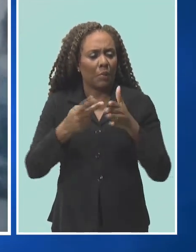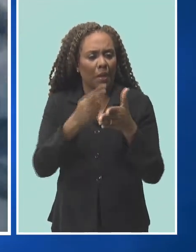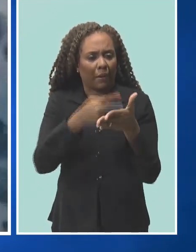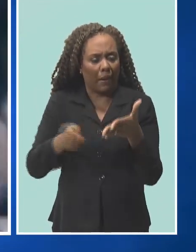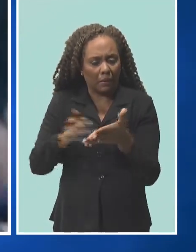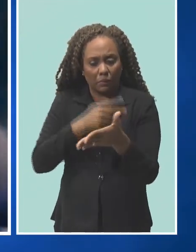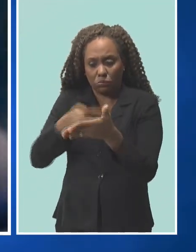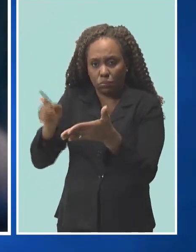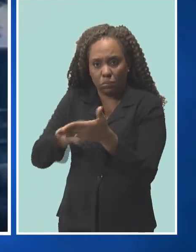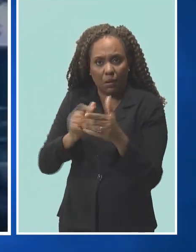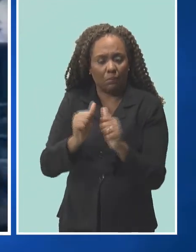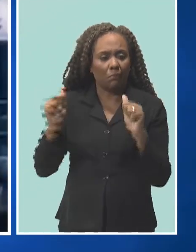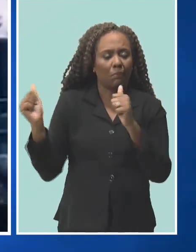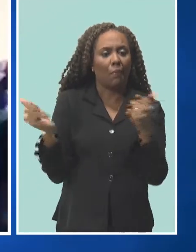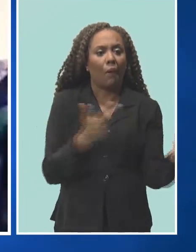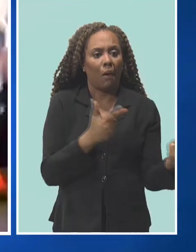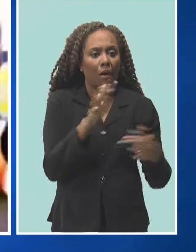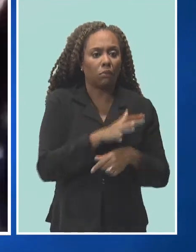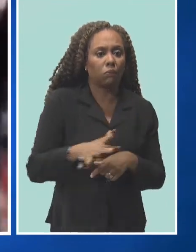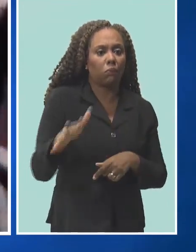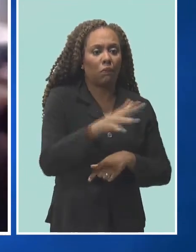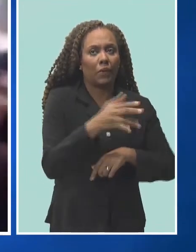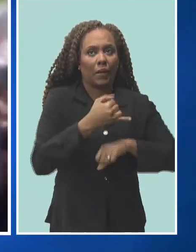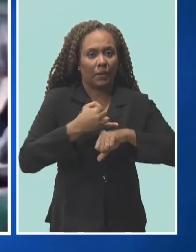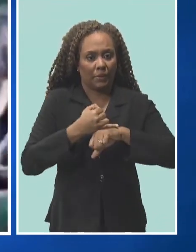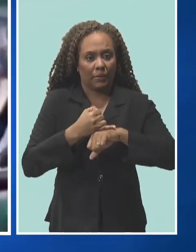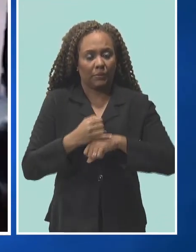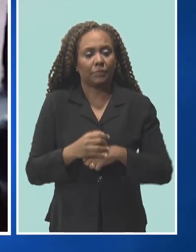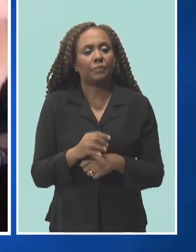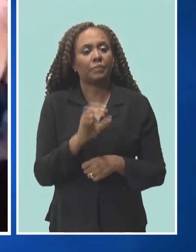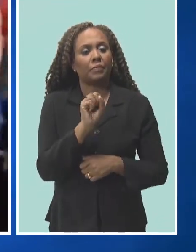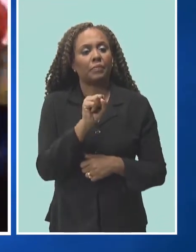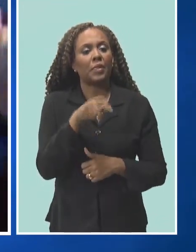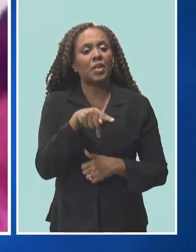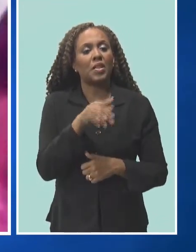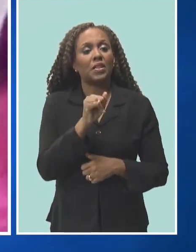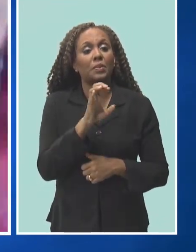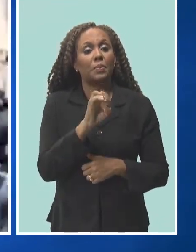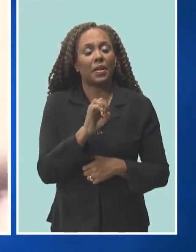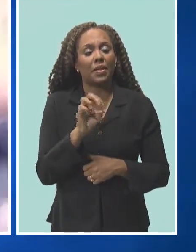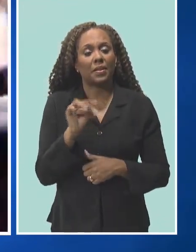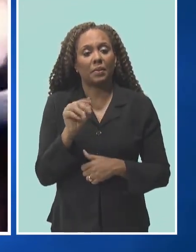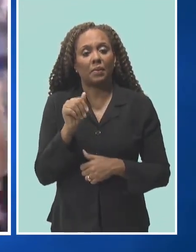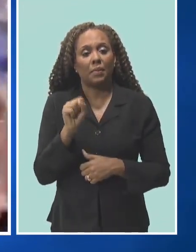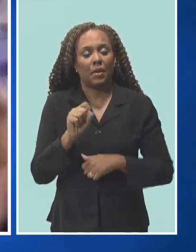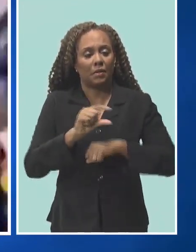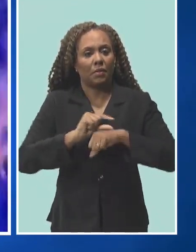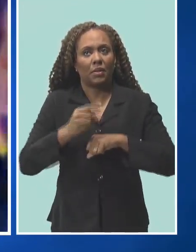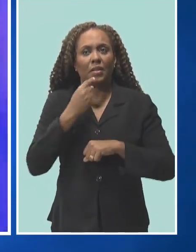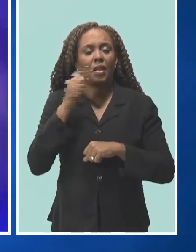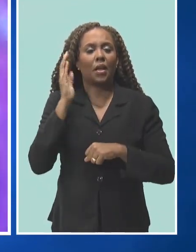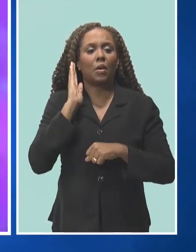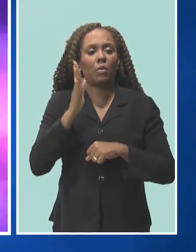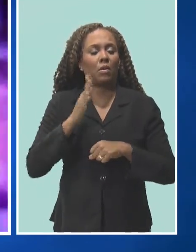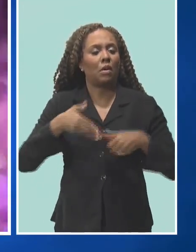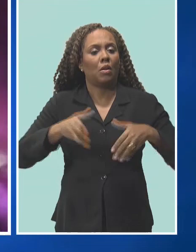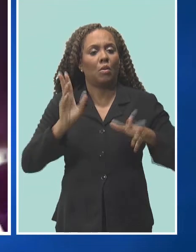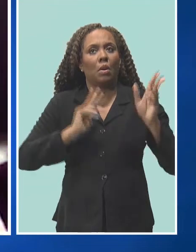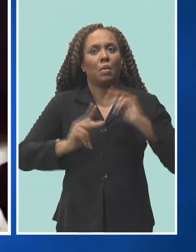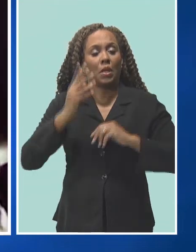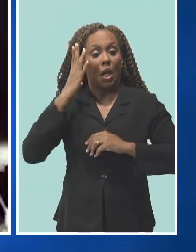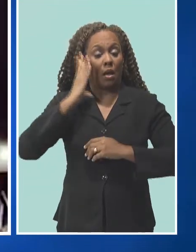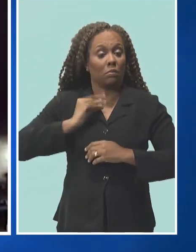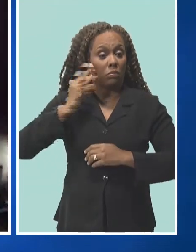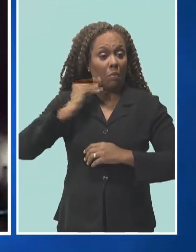cancellation of other carnivals in the region. Spice Mass Corporation announced in May that it would bring the virtual experience to masqueraders